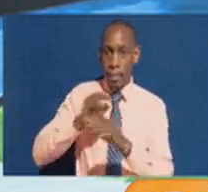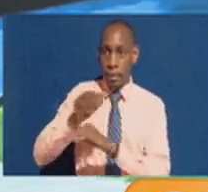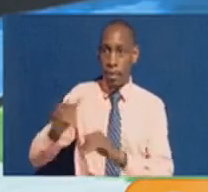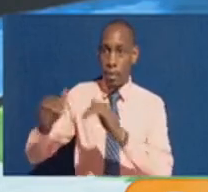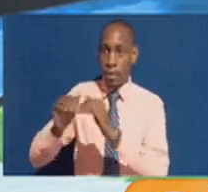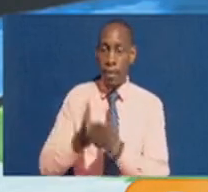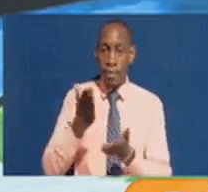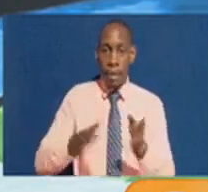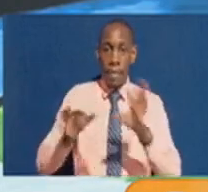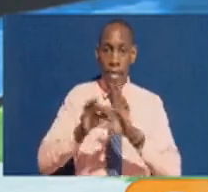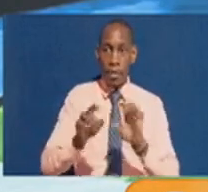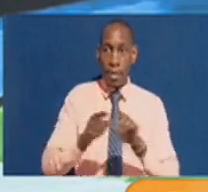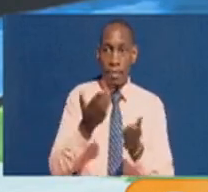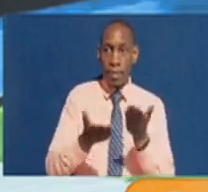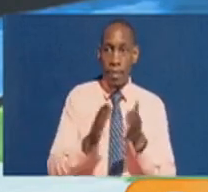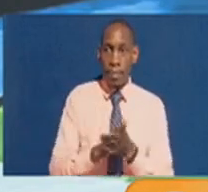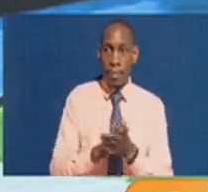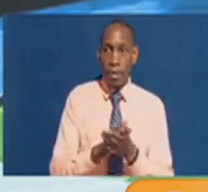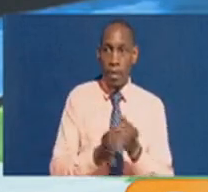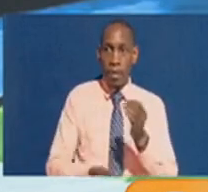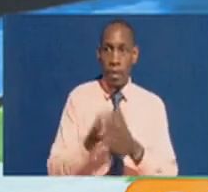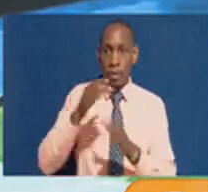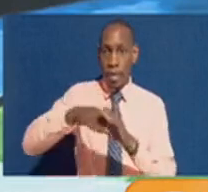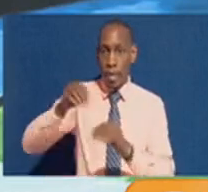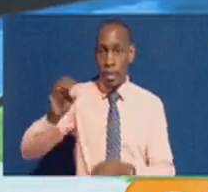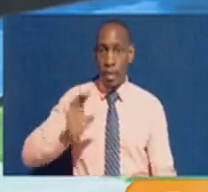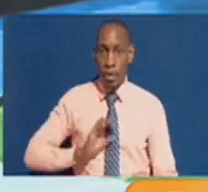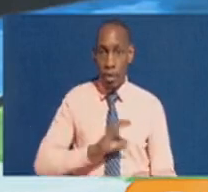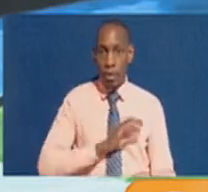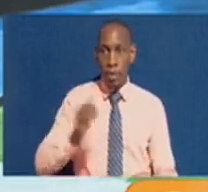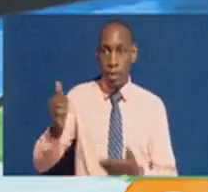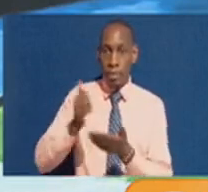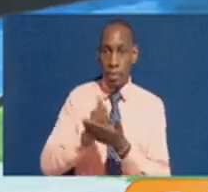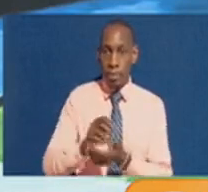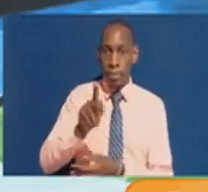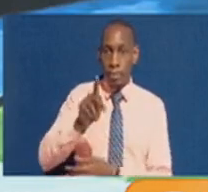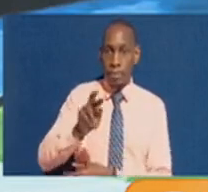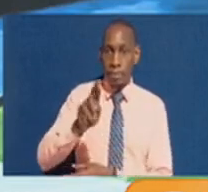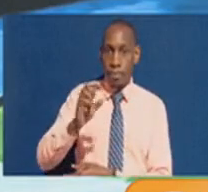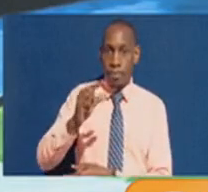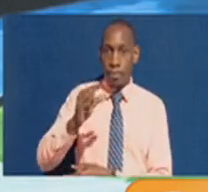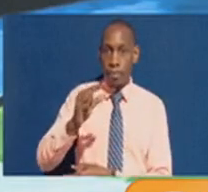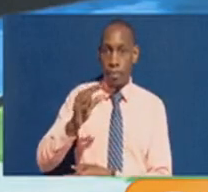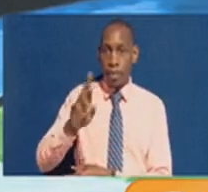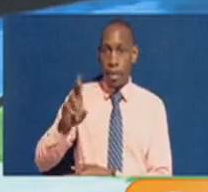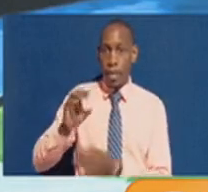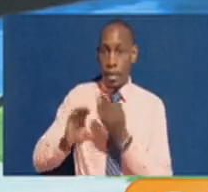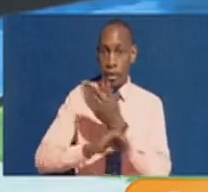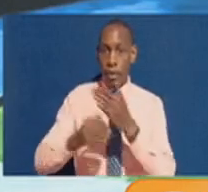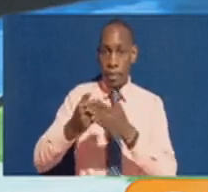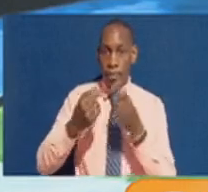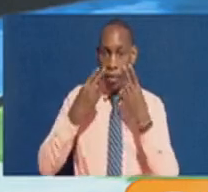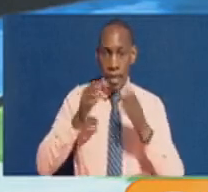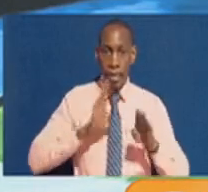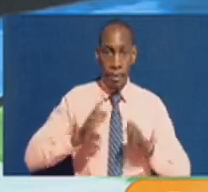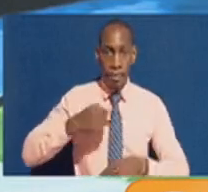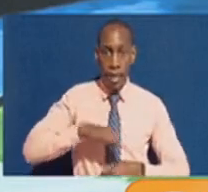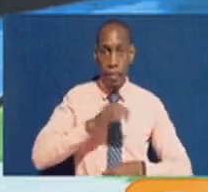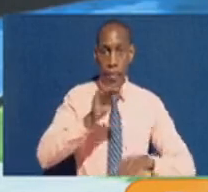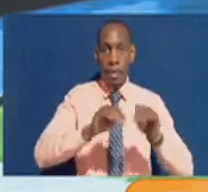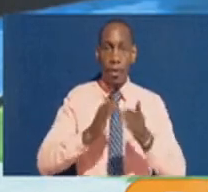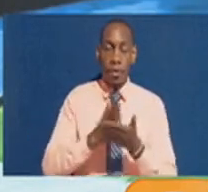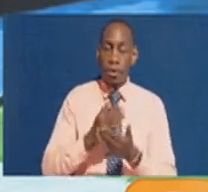can be joint, or we can even set up an external one. We've brought Kriegler into this country previously to look at our conduct of elections. So I